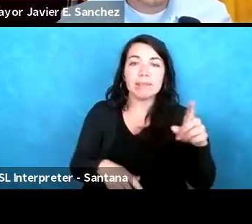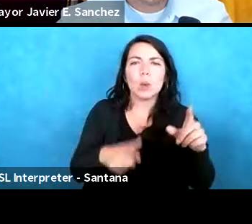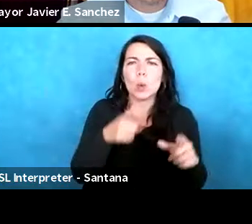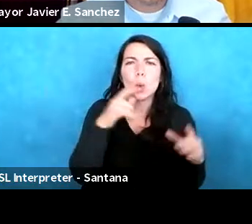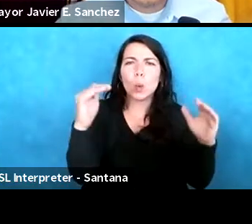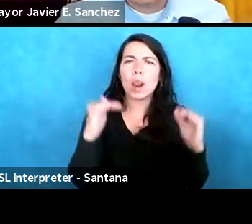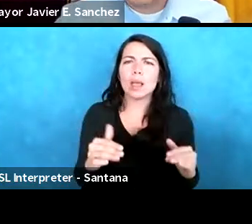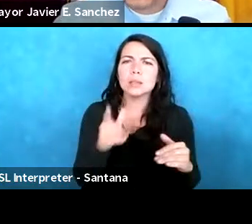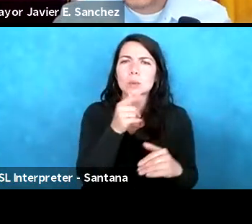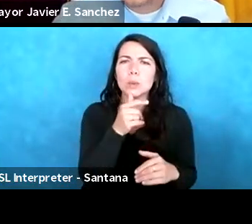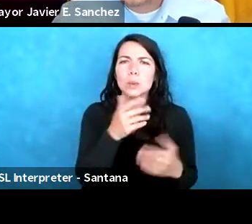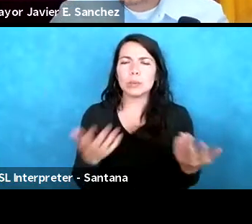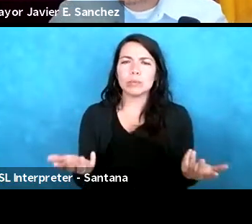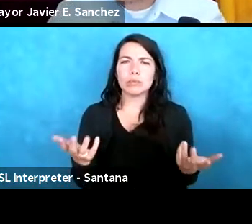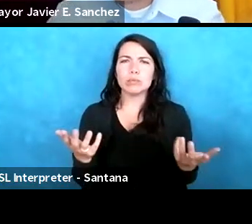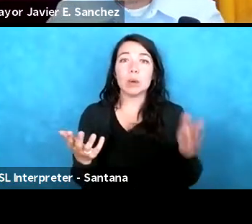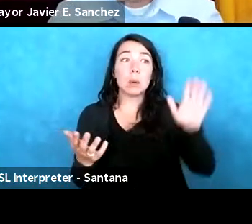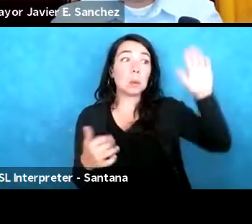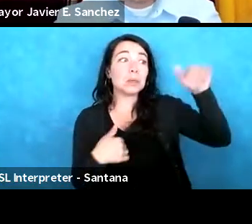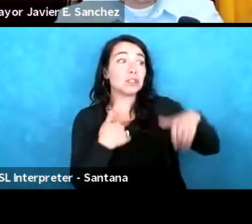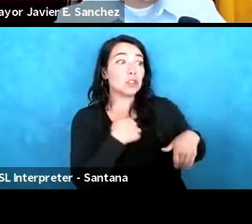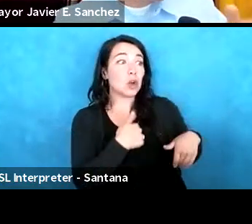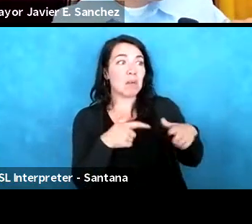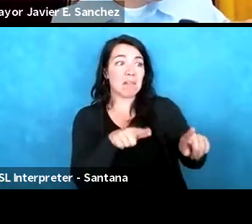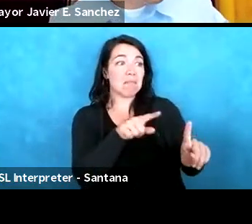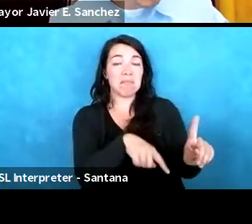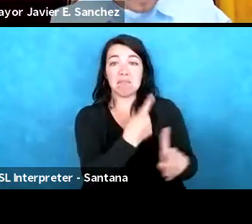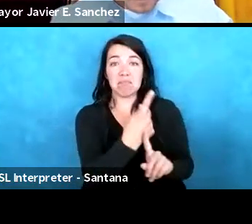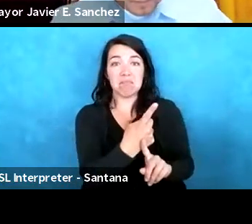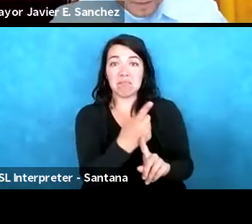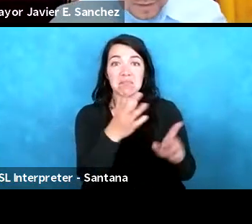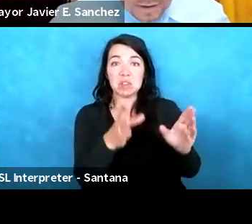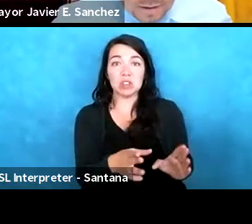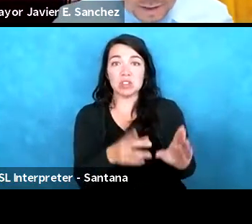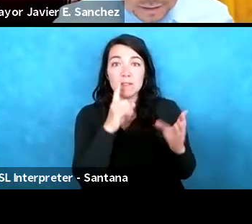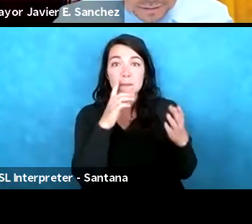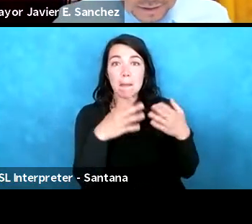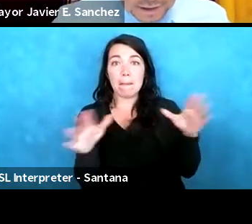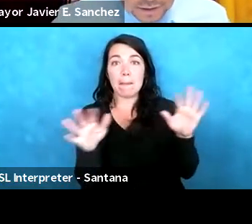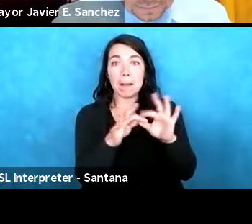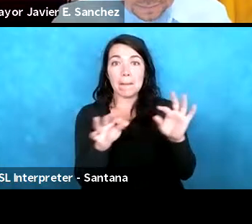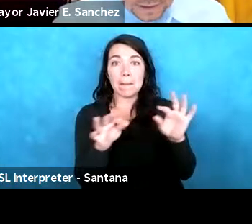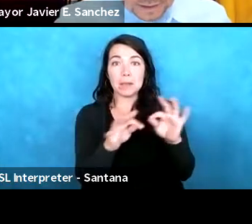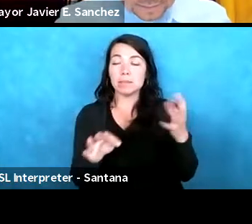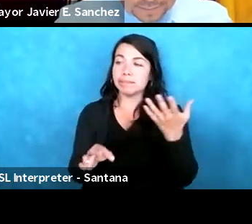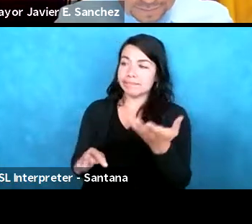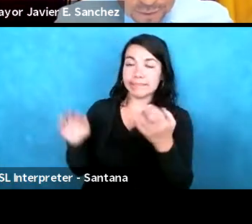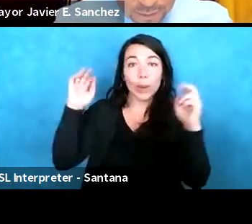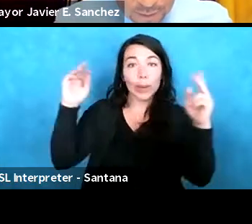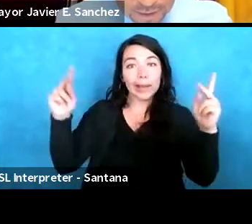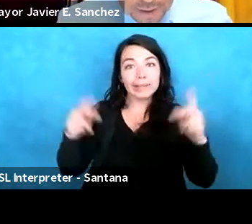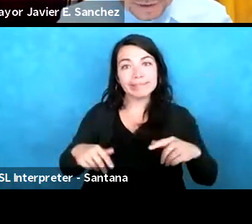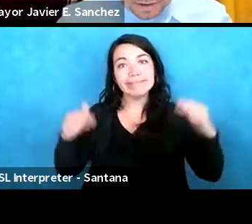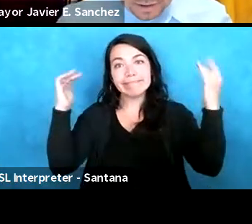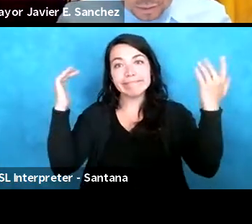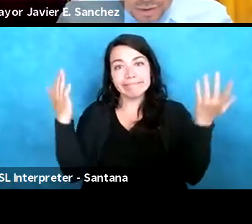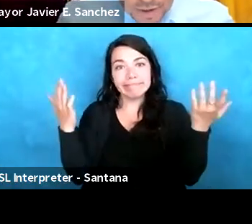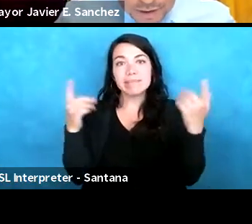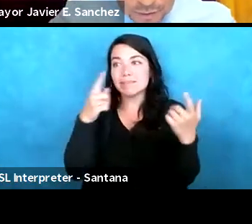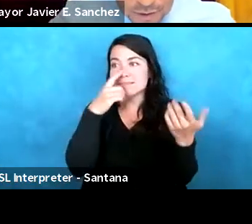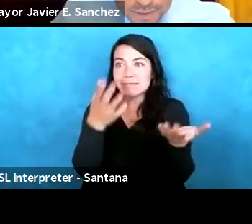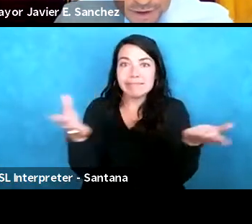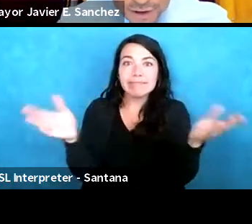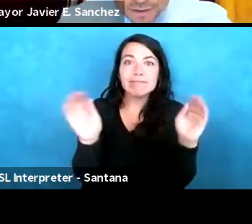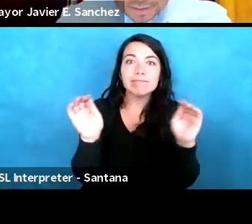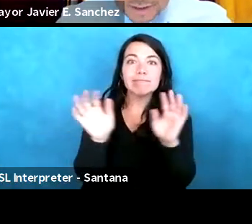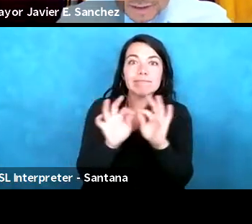Ms. Serrano? I apologize. That concludes public comments. All right. So seeing no further public commentary, we'll go